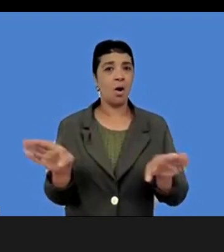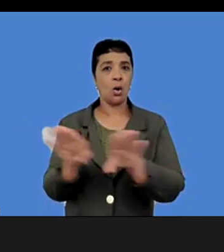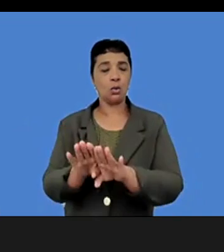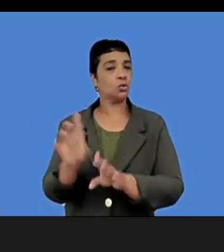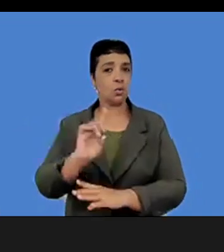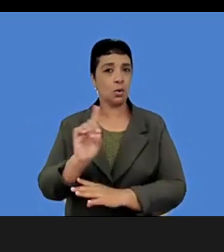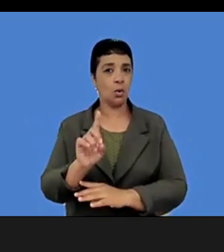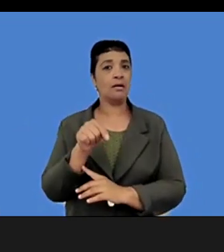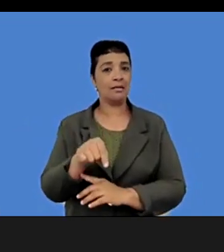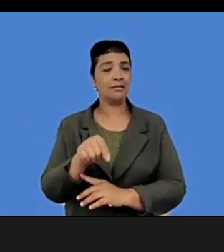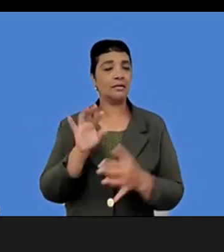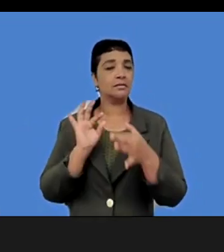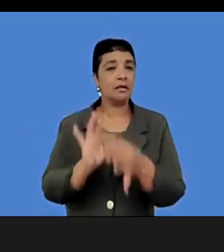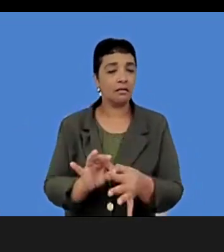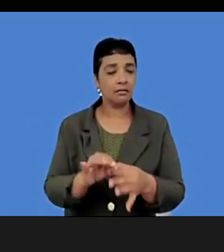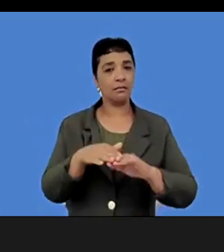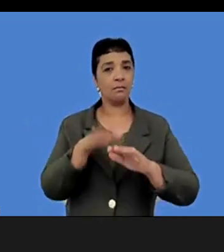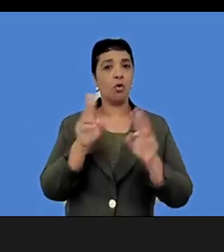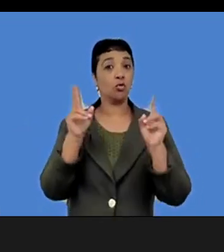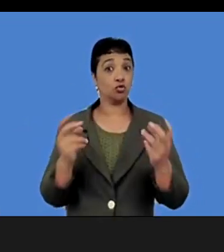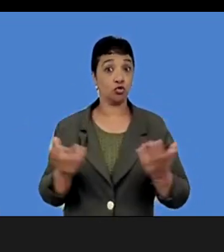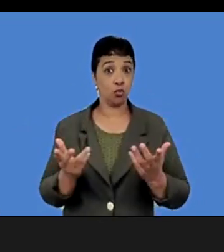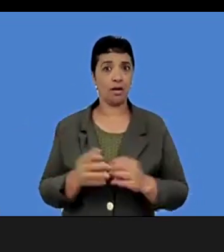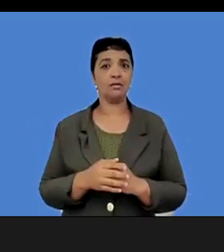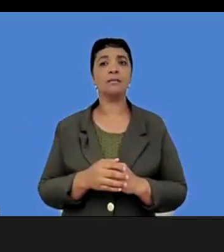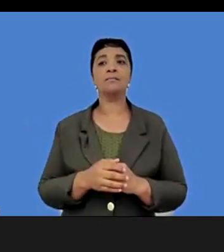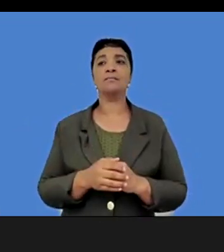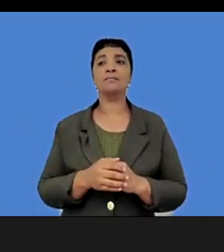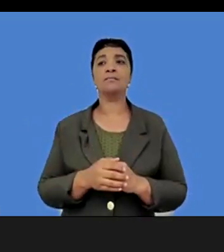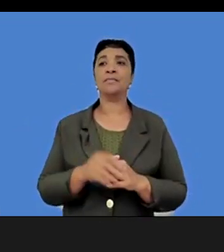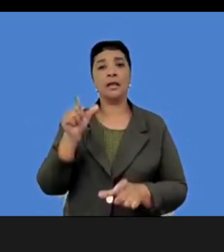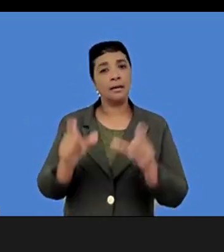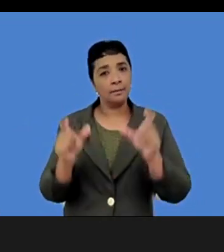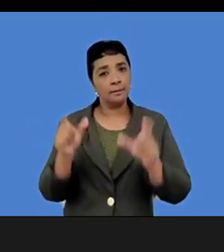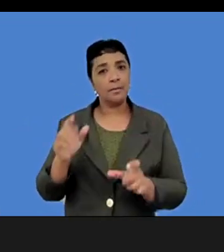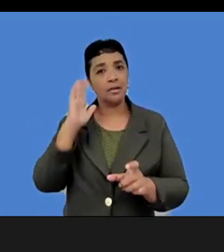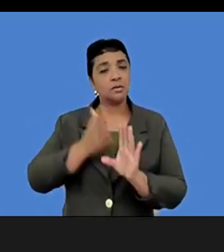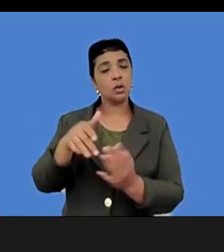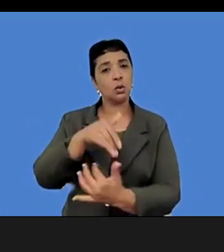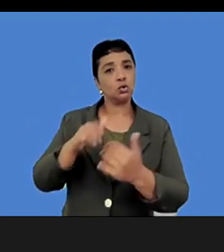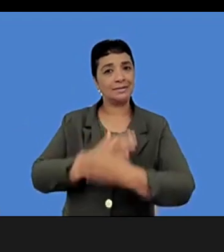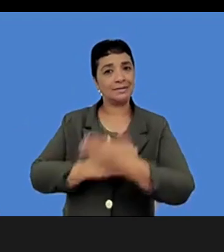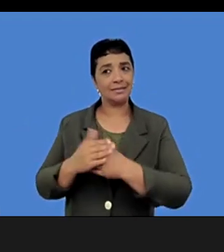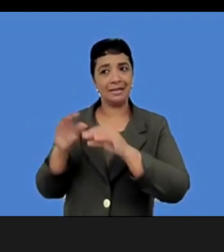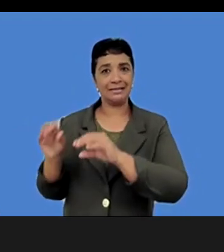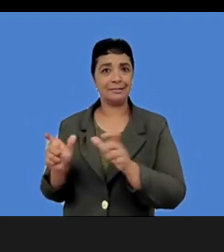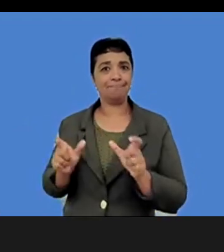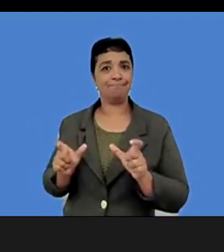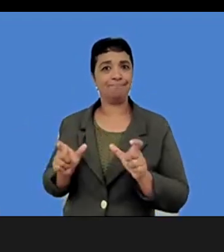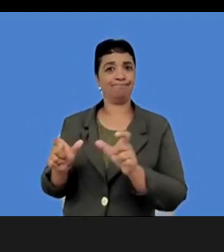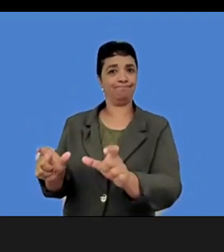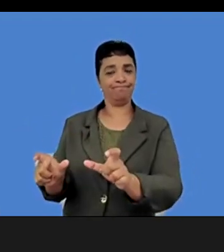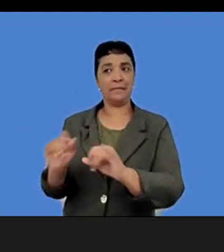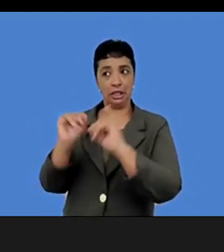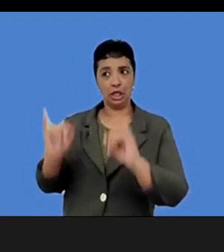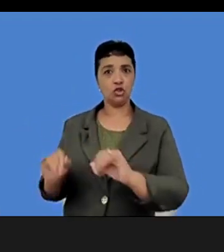about really the neglect and treatment of people who were detained in these institutions.